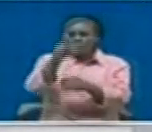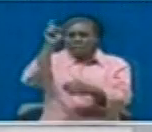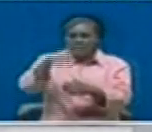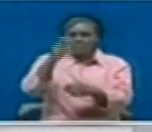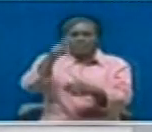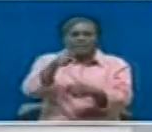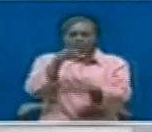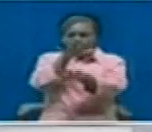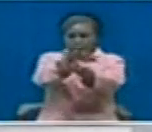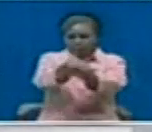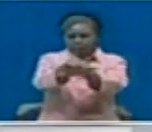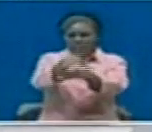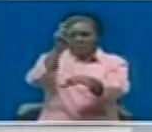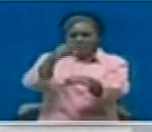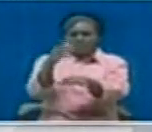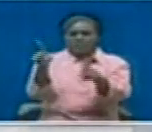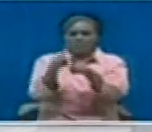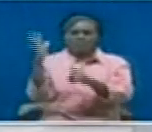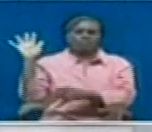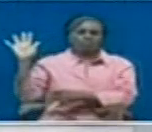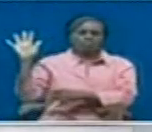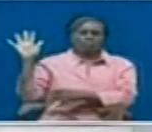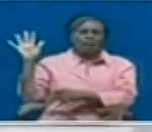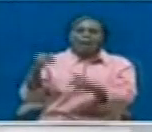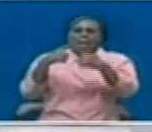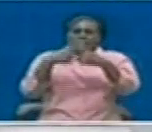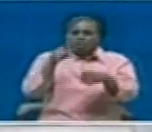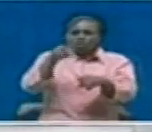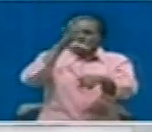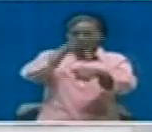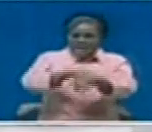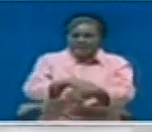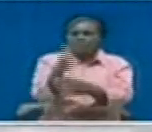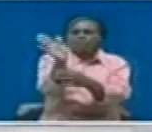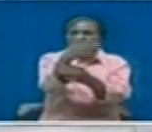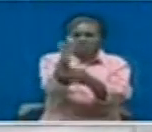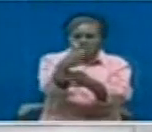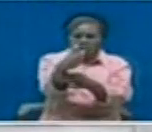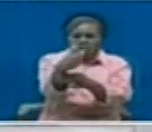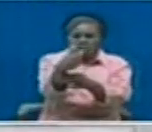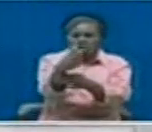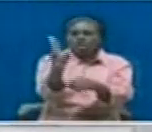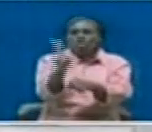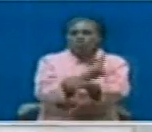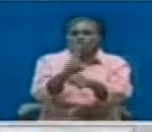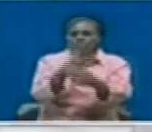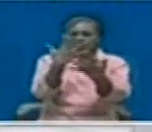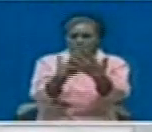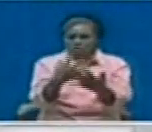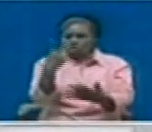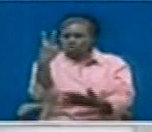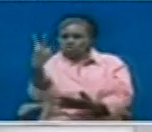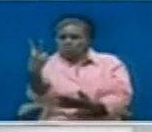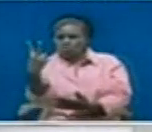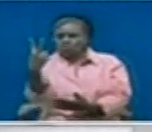size of my palm and beyond. But if you fish with using a net of 2 inches